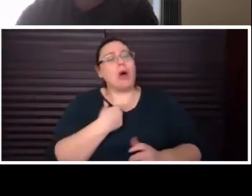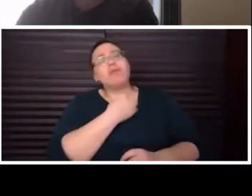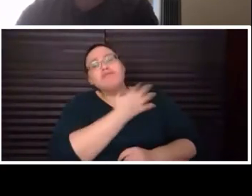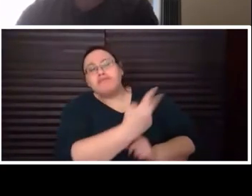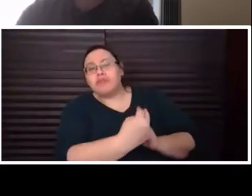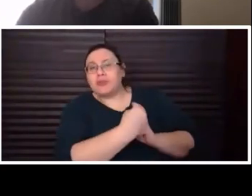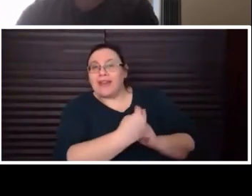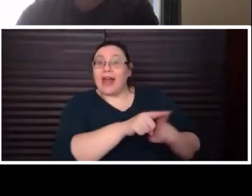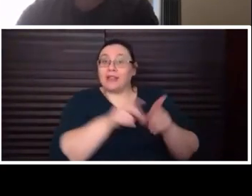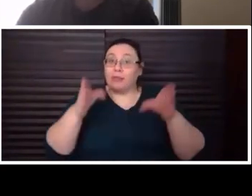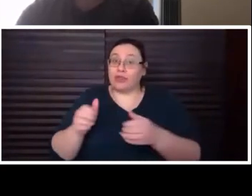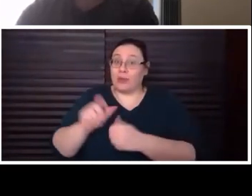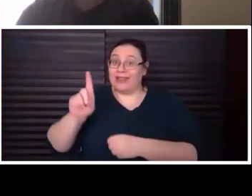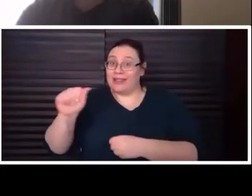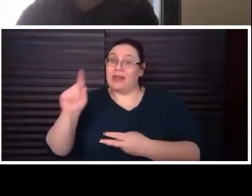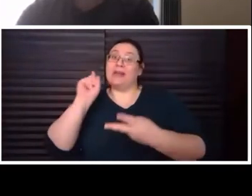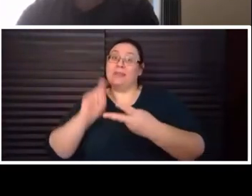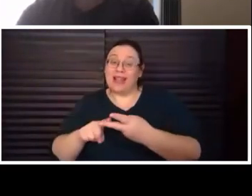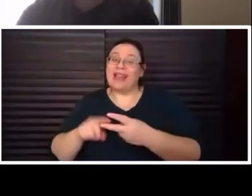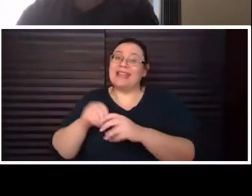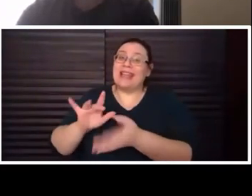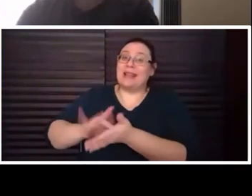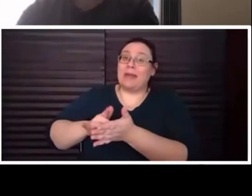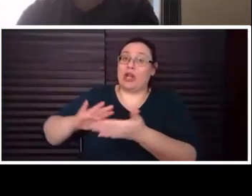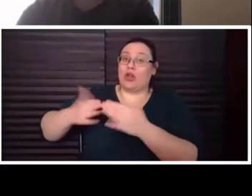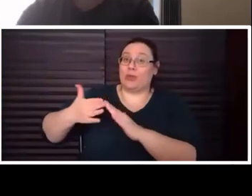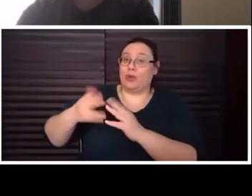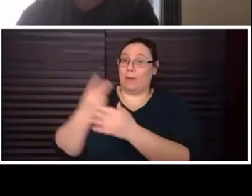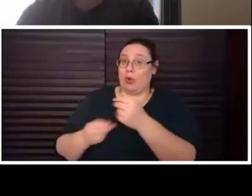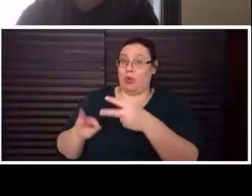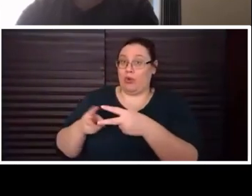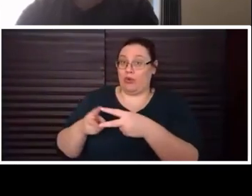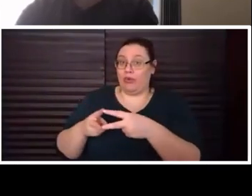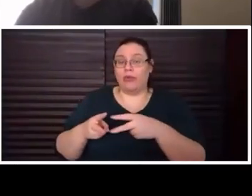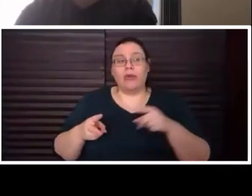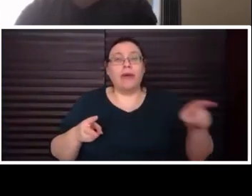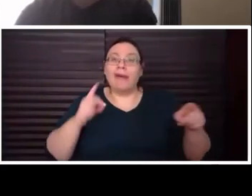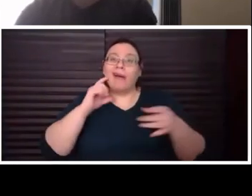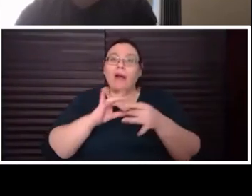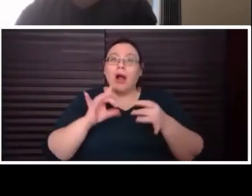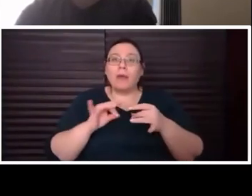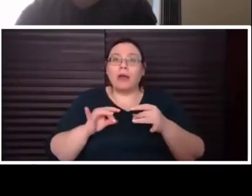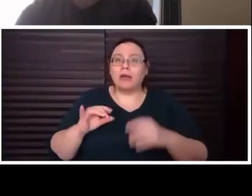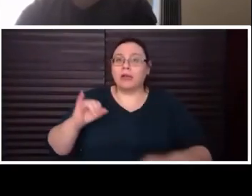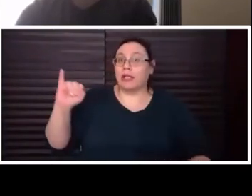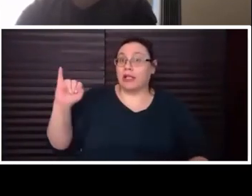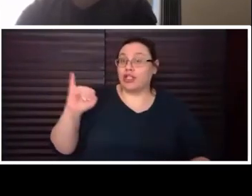with a disability and someone in the medical community. And to hear her say that insurance has